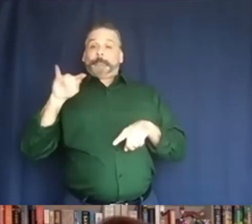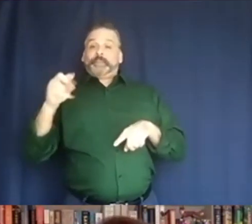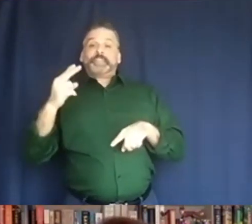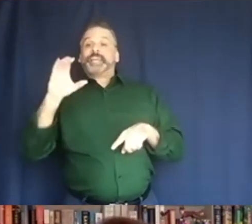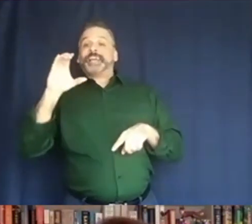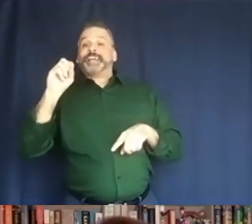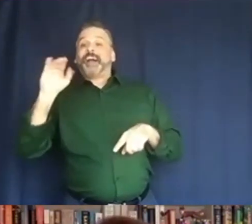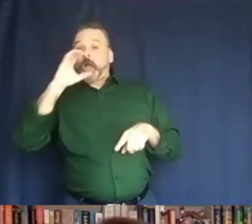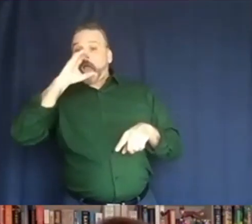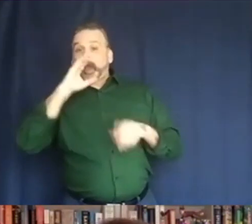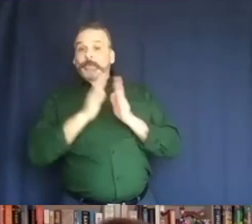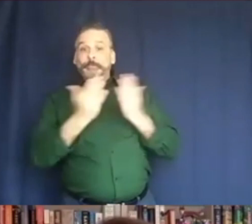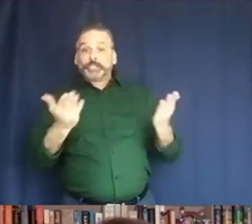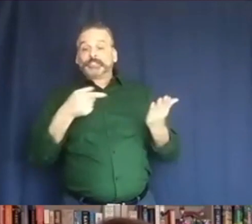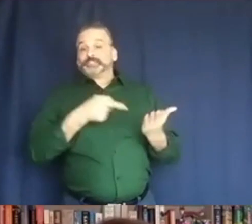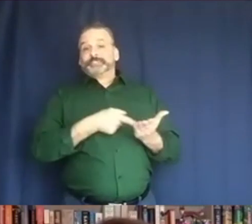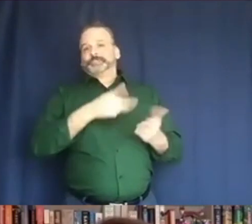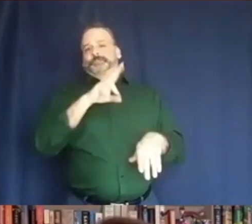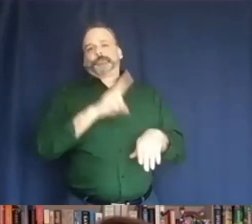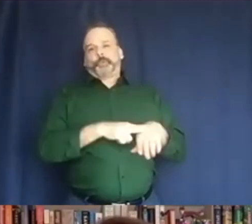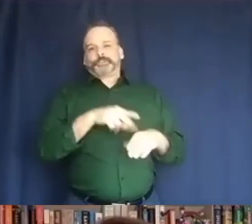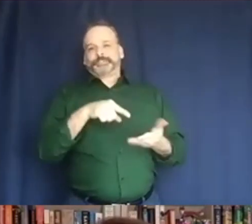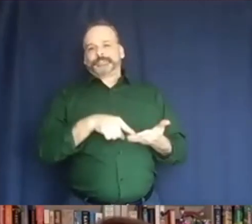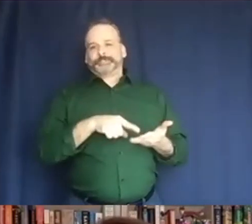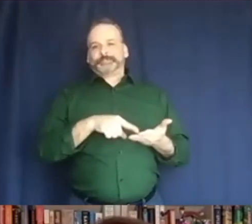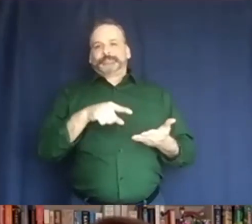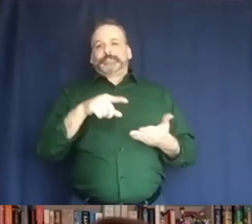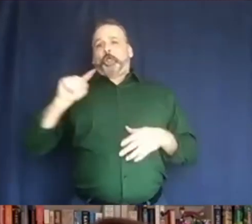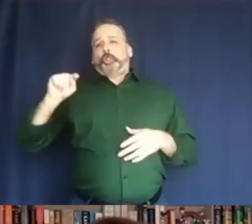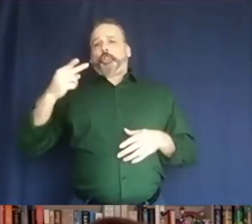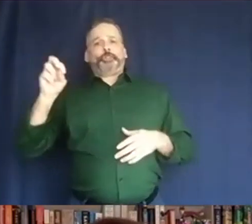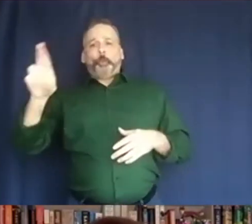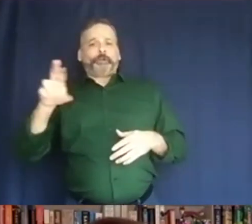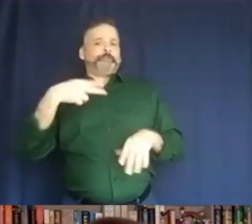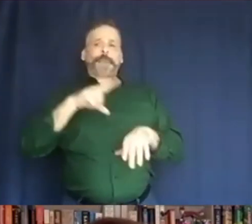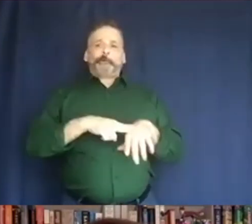which of course has very little to do with actual Norse mythology.